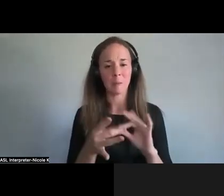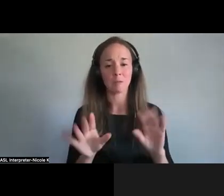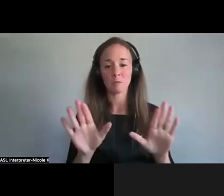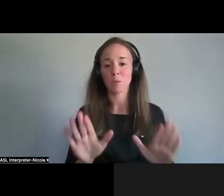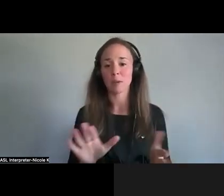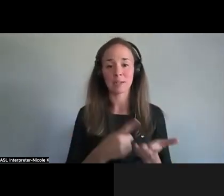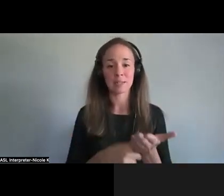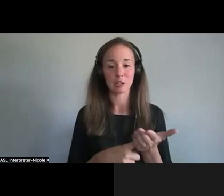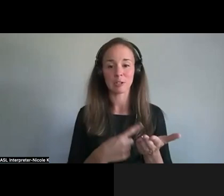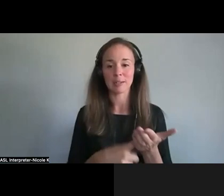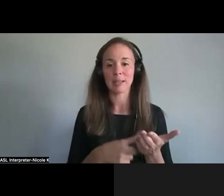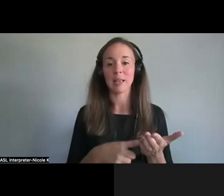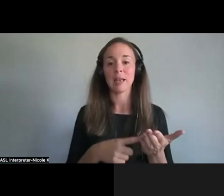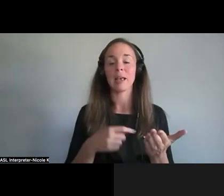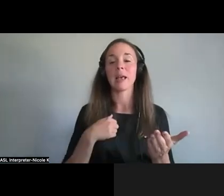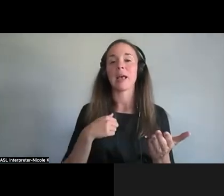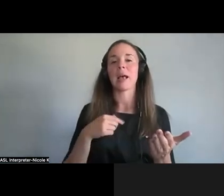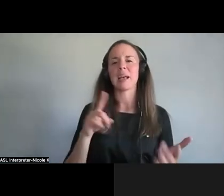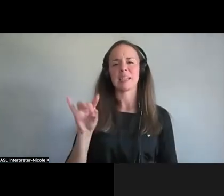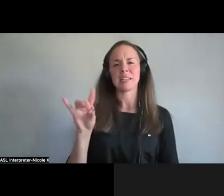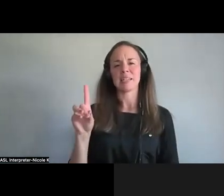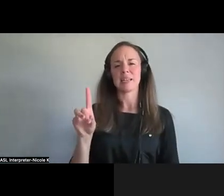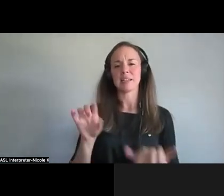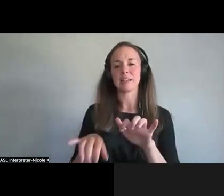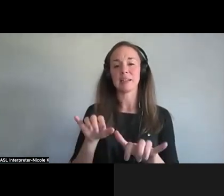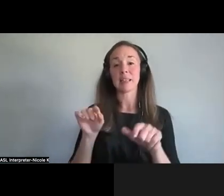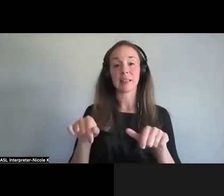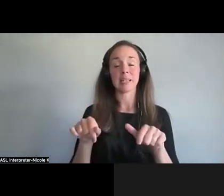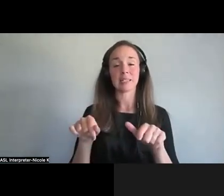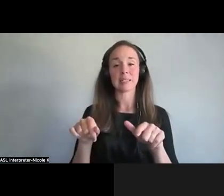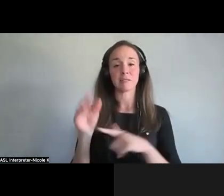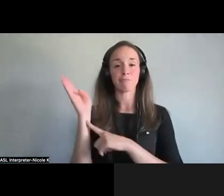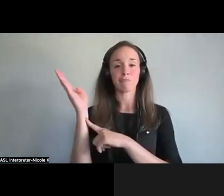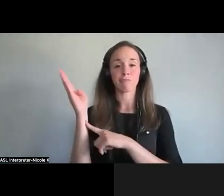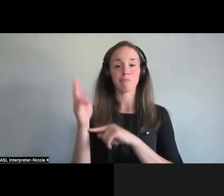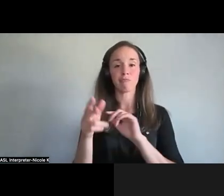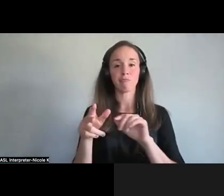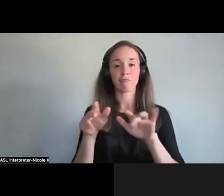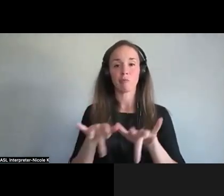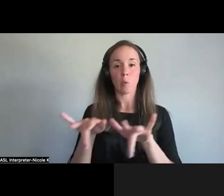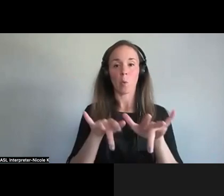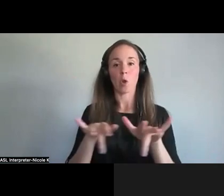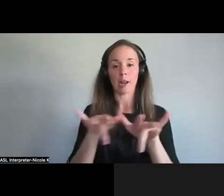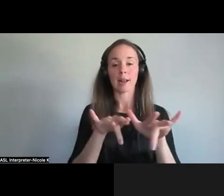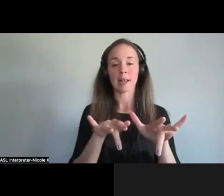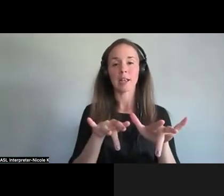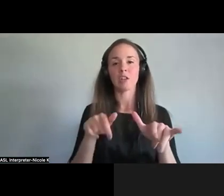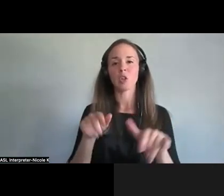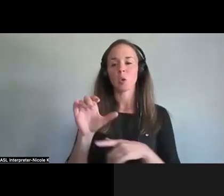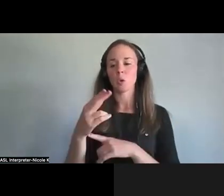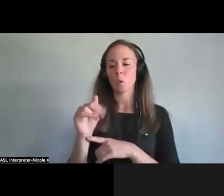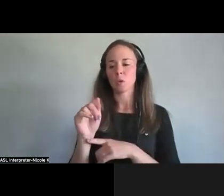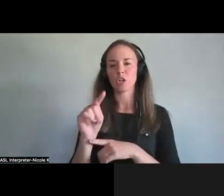in chat. I did indicate that because we're recording, I do have the ability to save this chat as a text